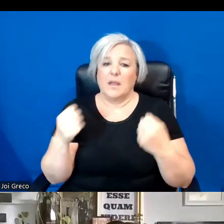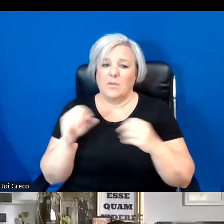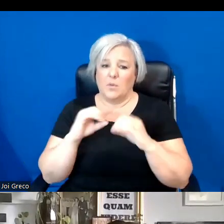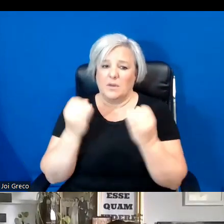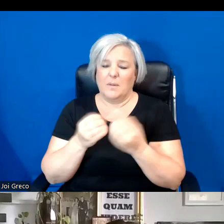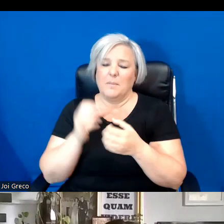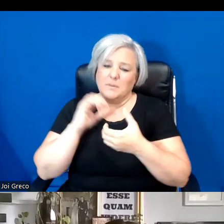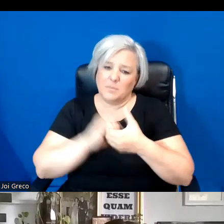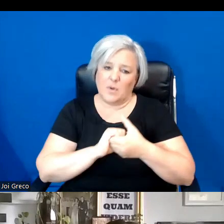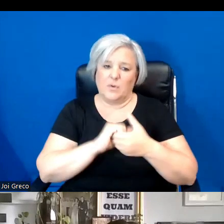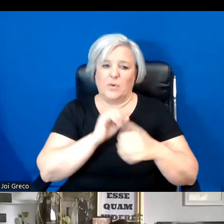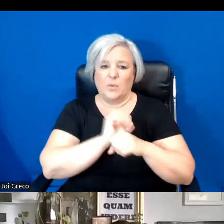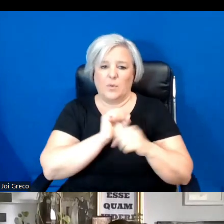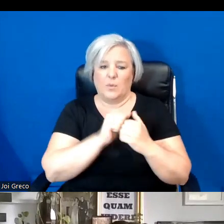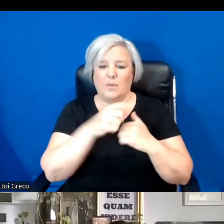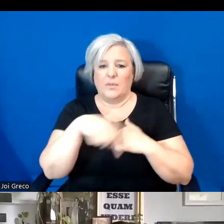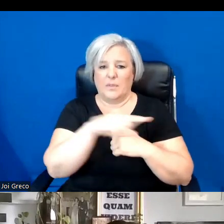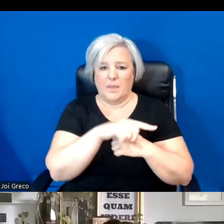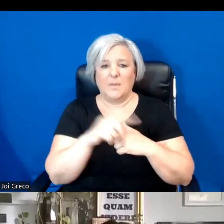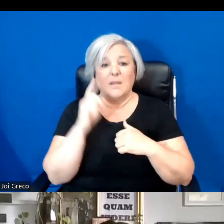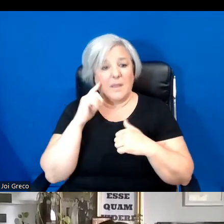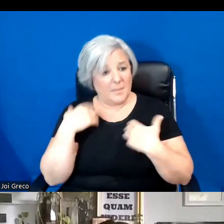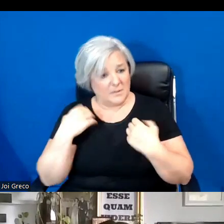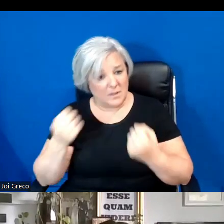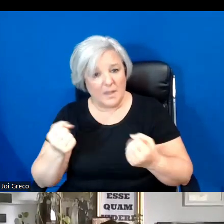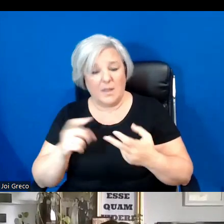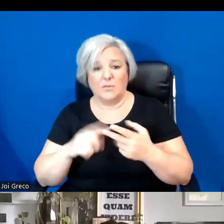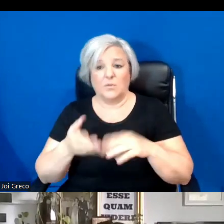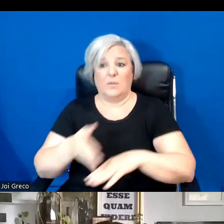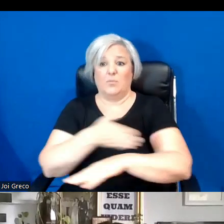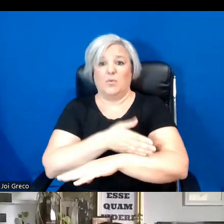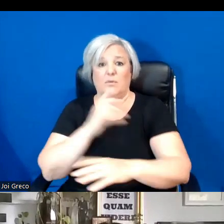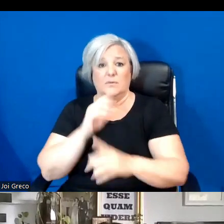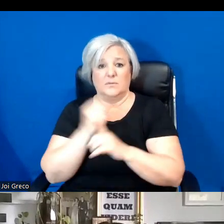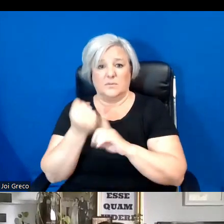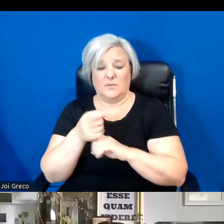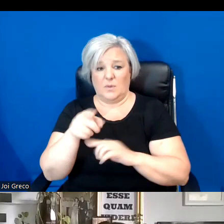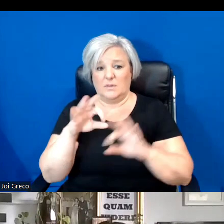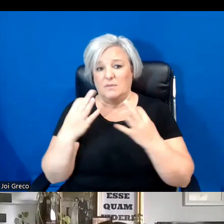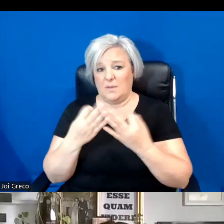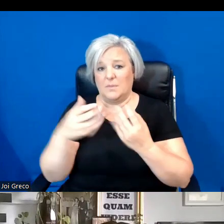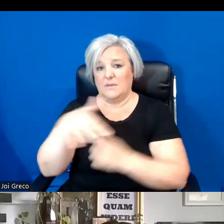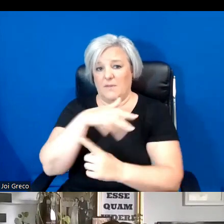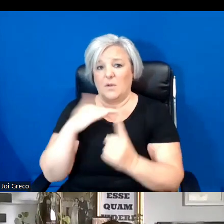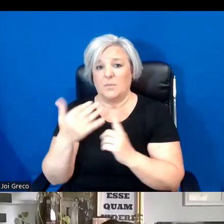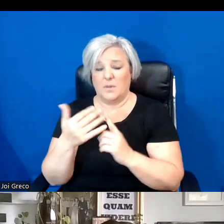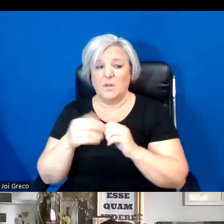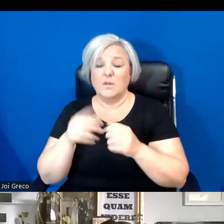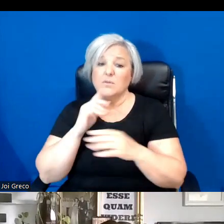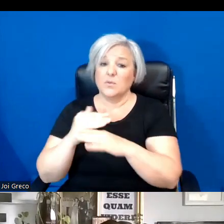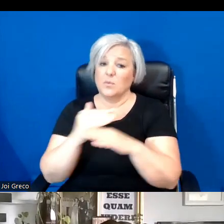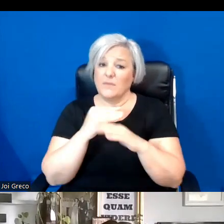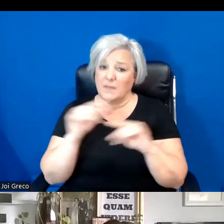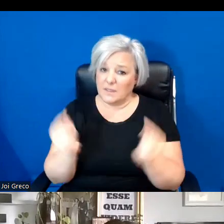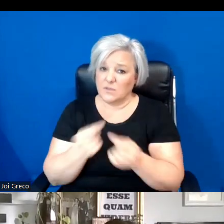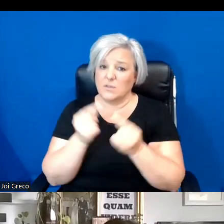their partners in sectors like mental health to improve the condition in this family's environment to prevent injuries and